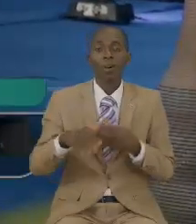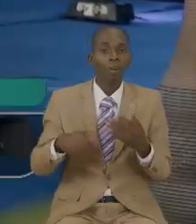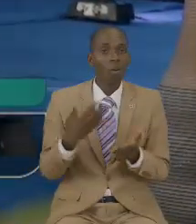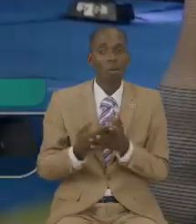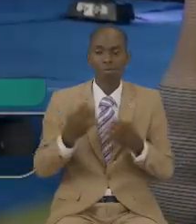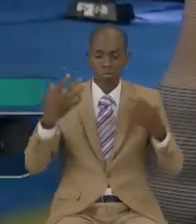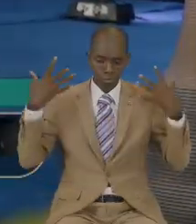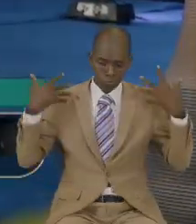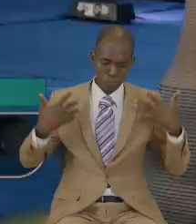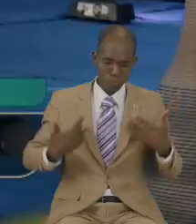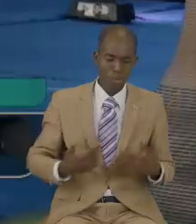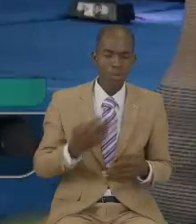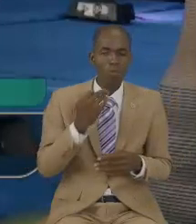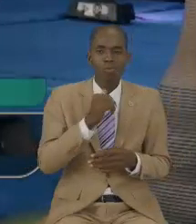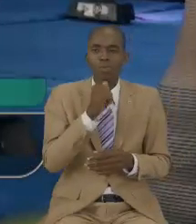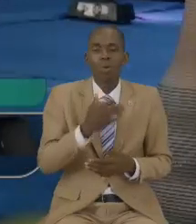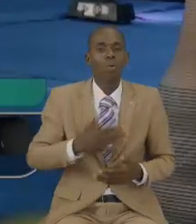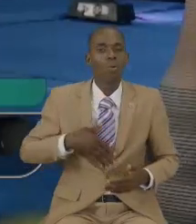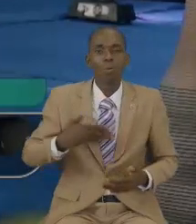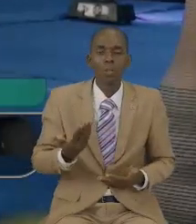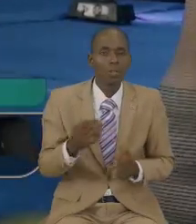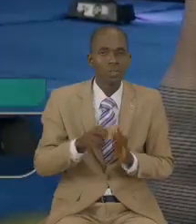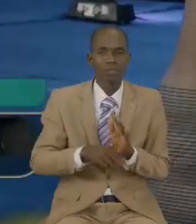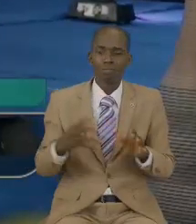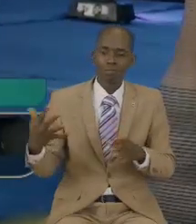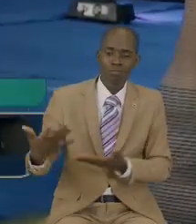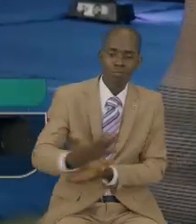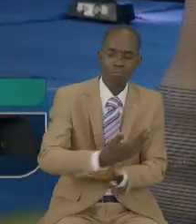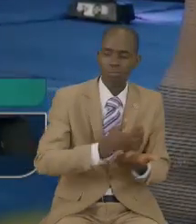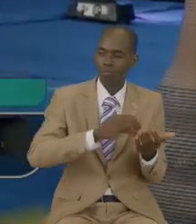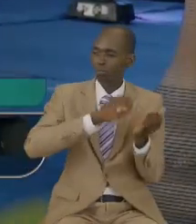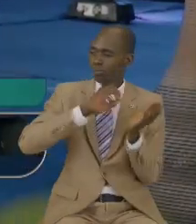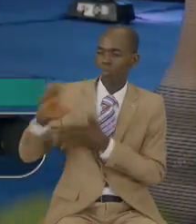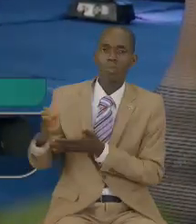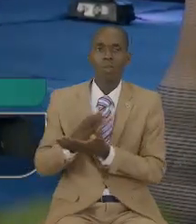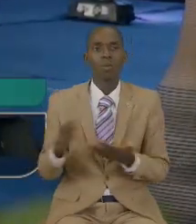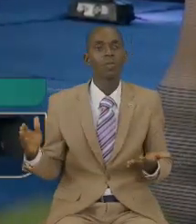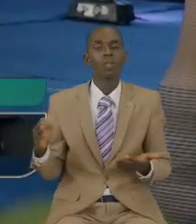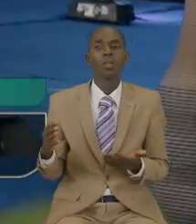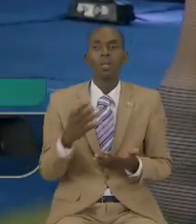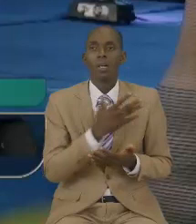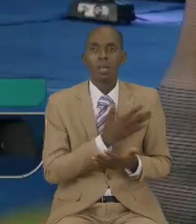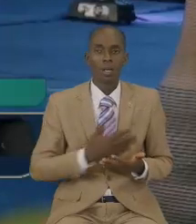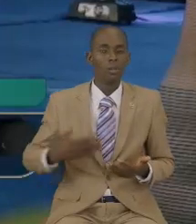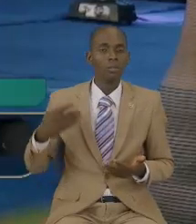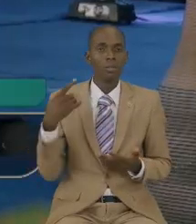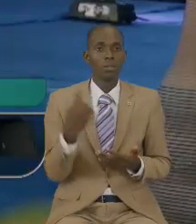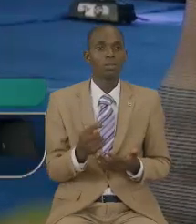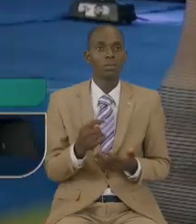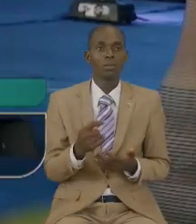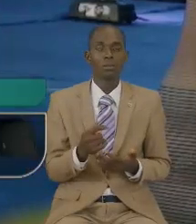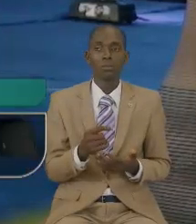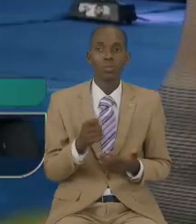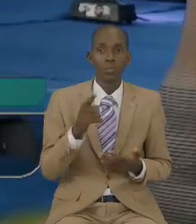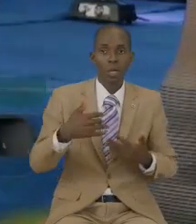of unwillingness, you take that off and throw it away, and you wear the look of willingness. You have